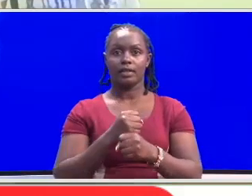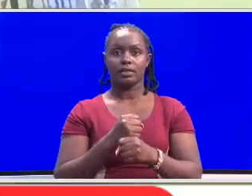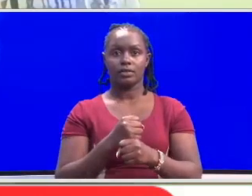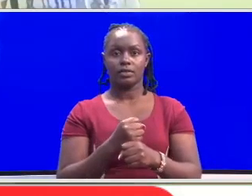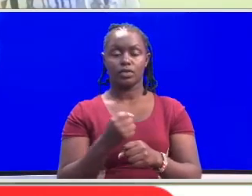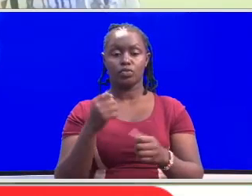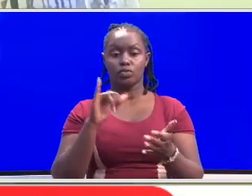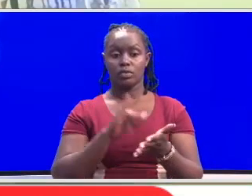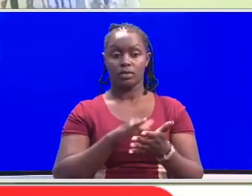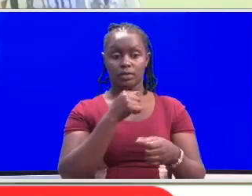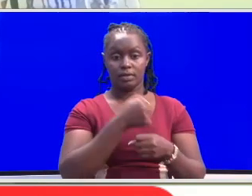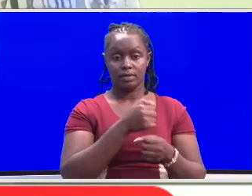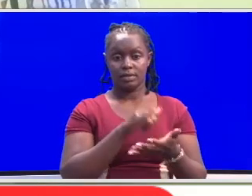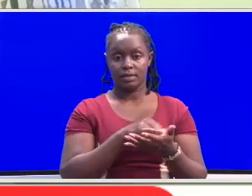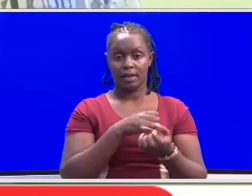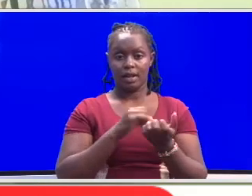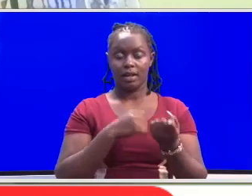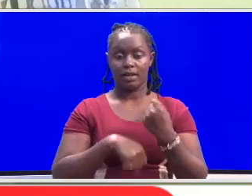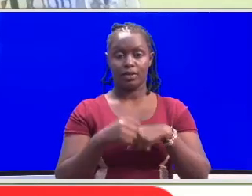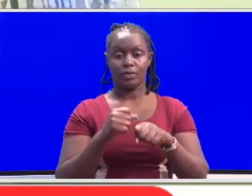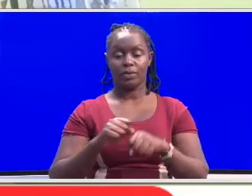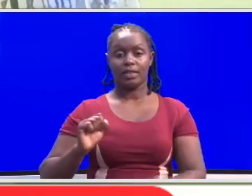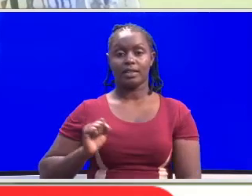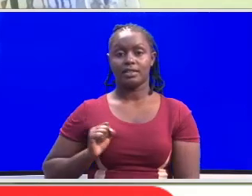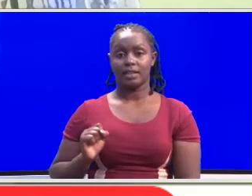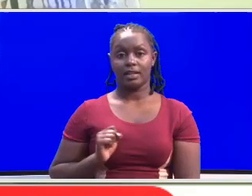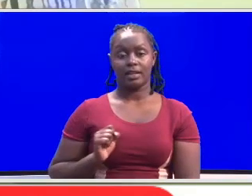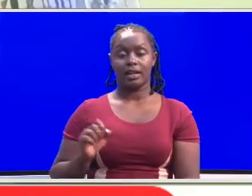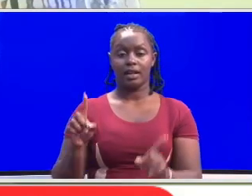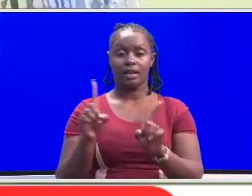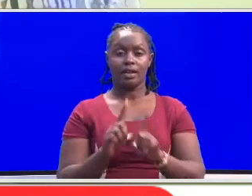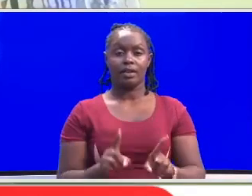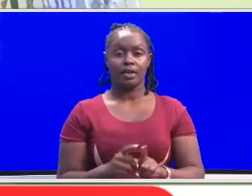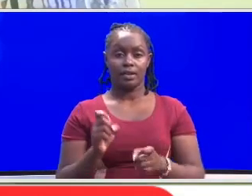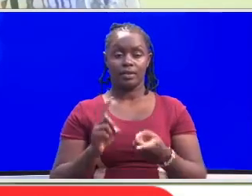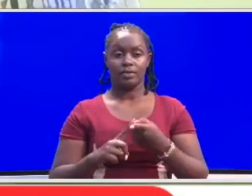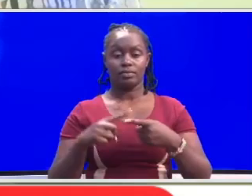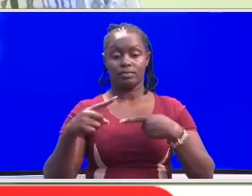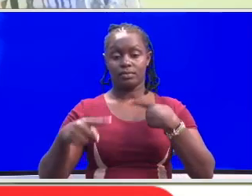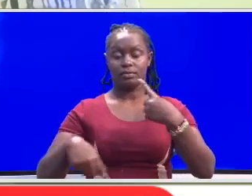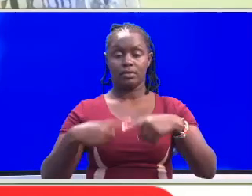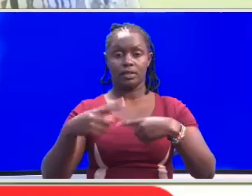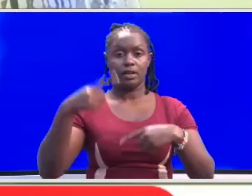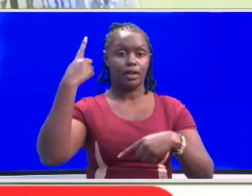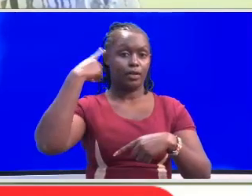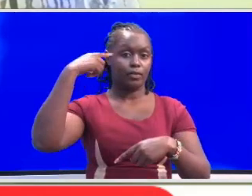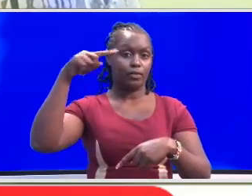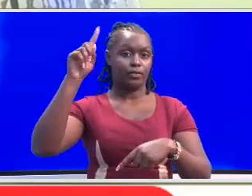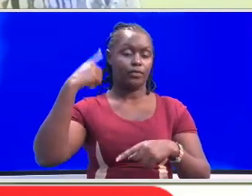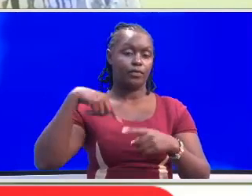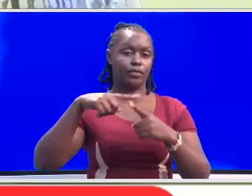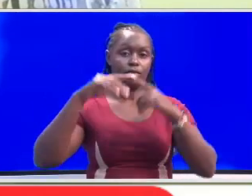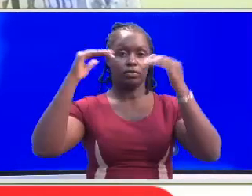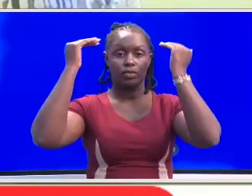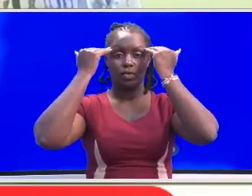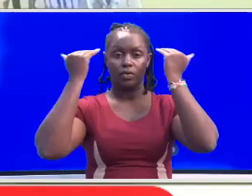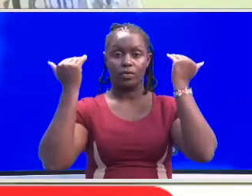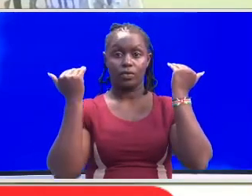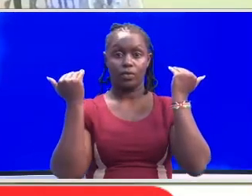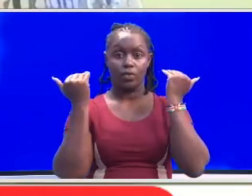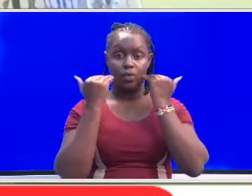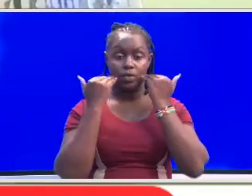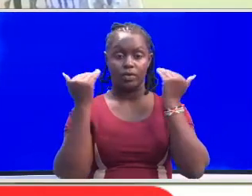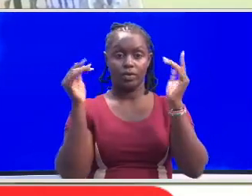child. You pleaded not guilty and the matter proceeded for hearing. It is the complainant's case at the material date